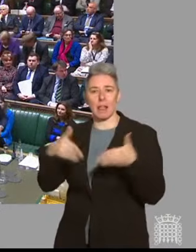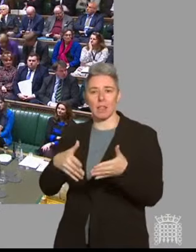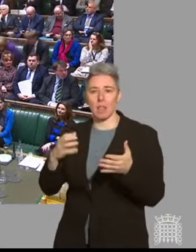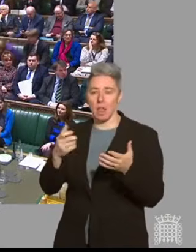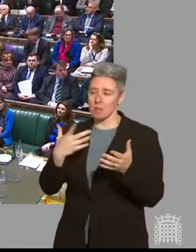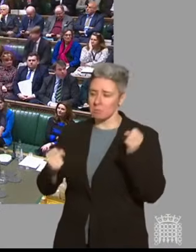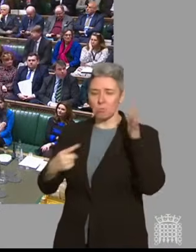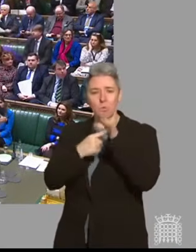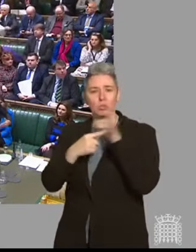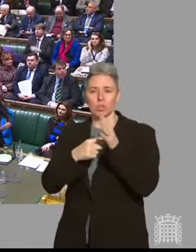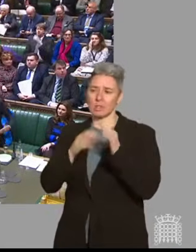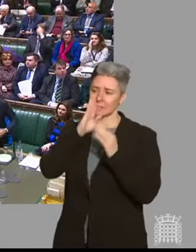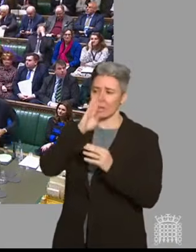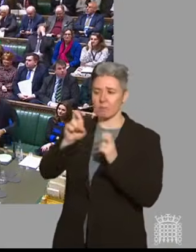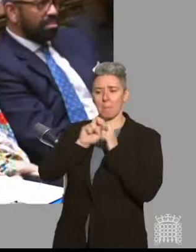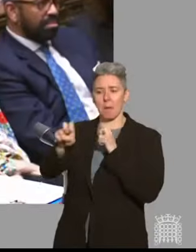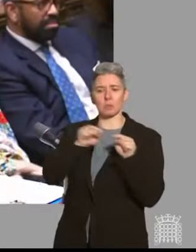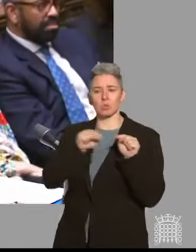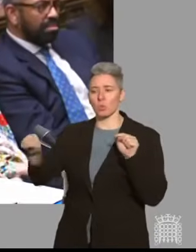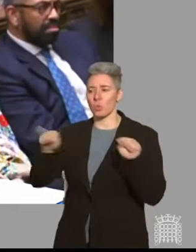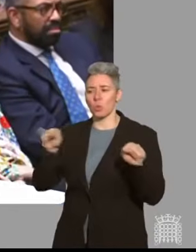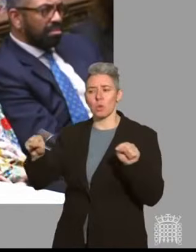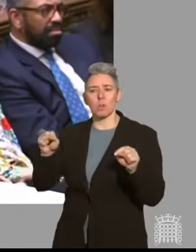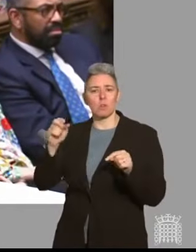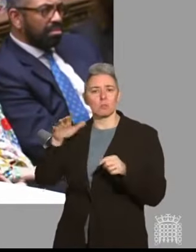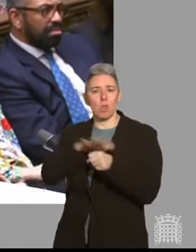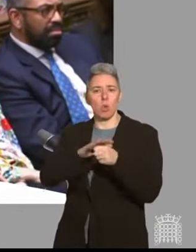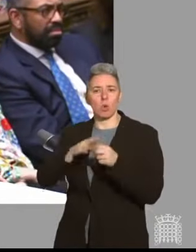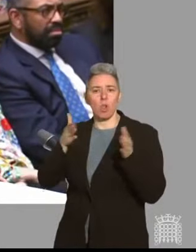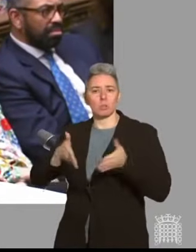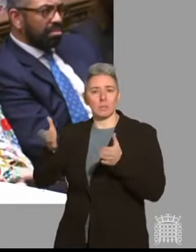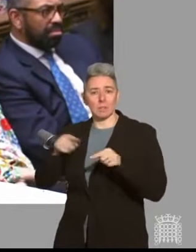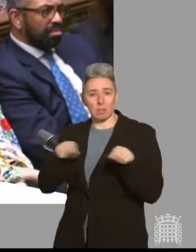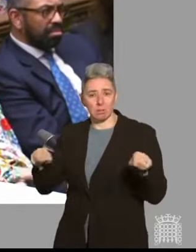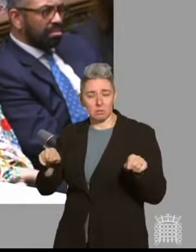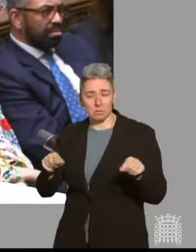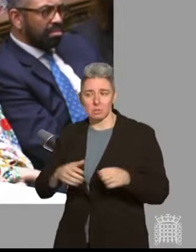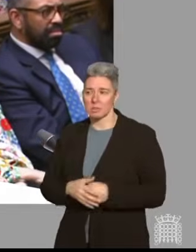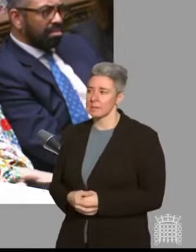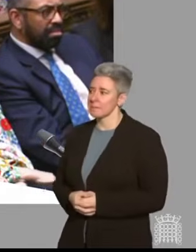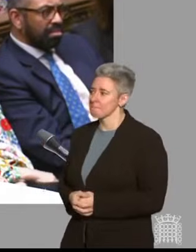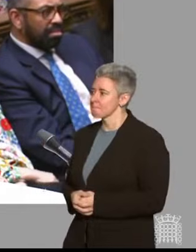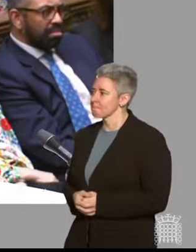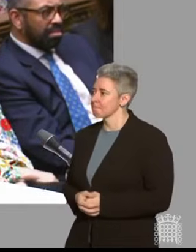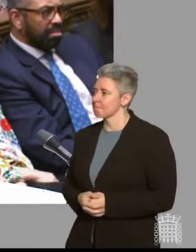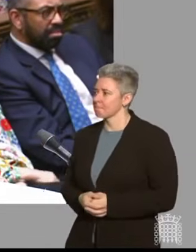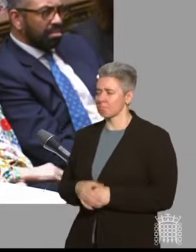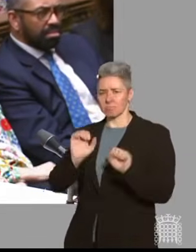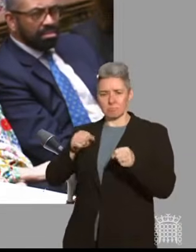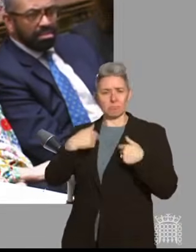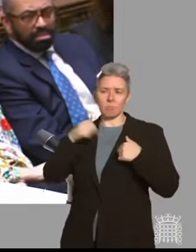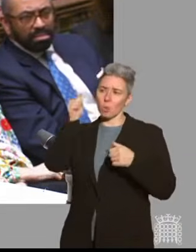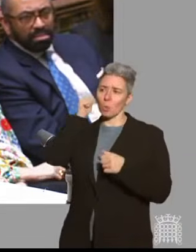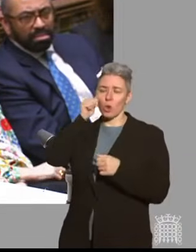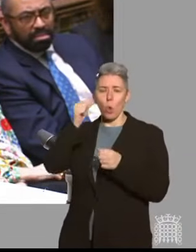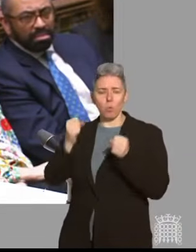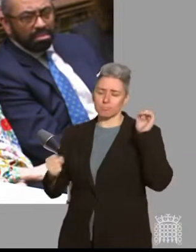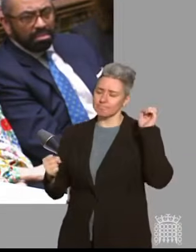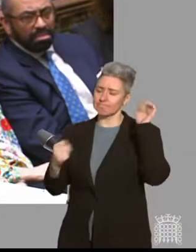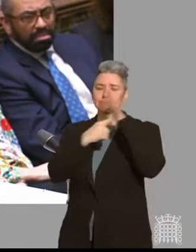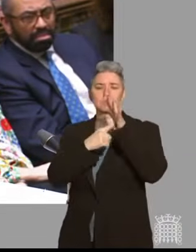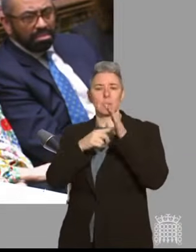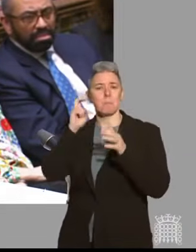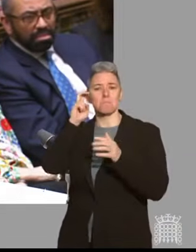Well, Mr. Speaker, we absolutely know how vital bus services are for communities right across the country. Indeed, it's our most popular form of